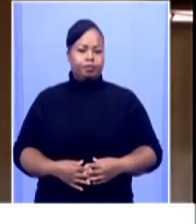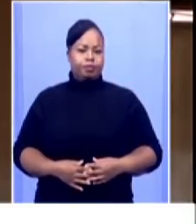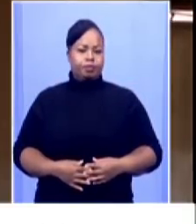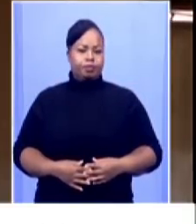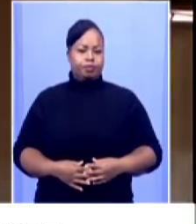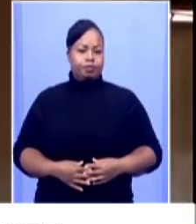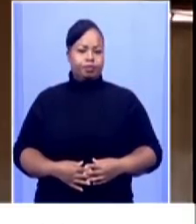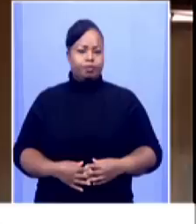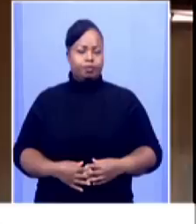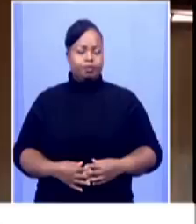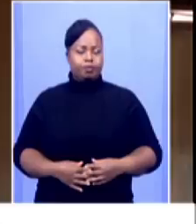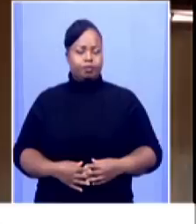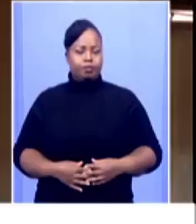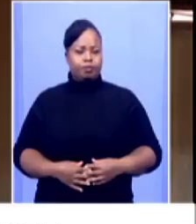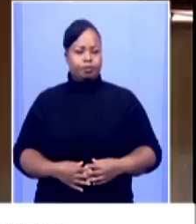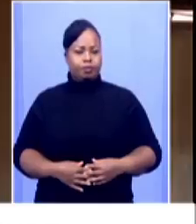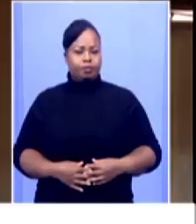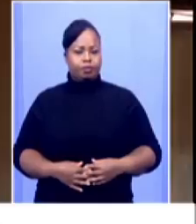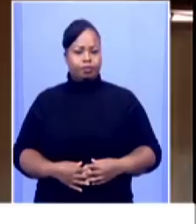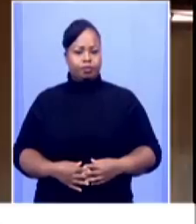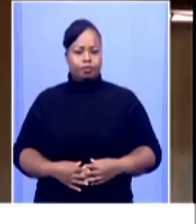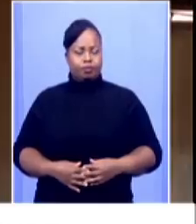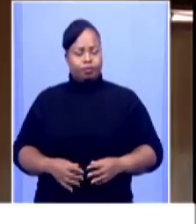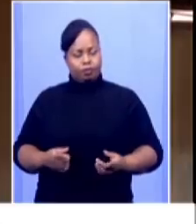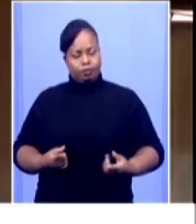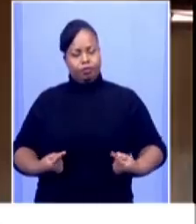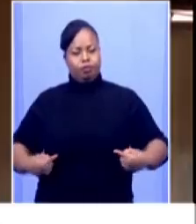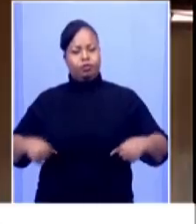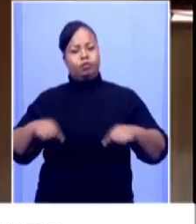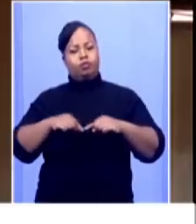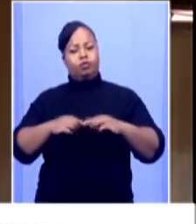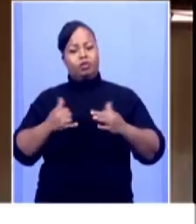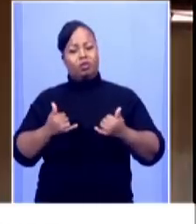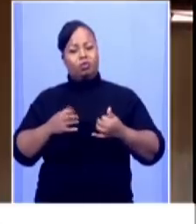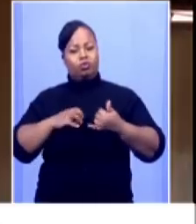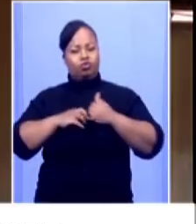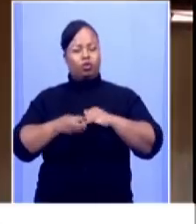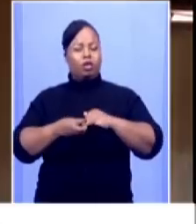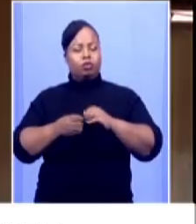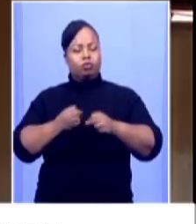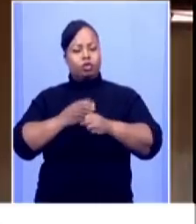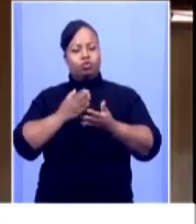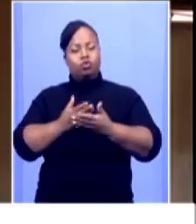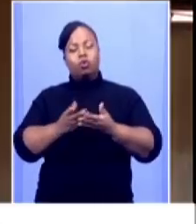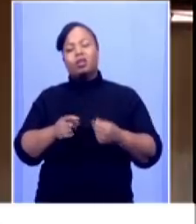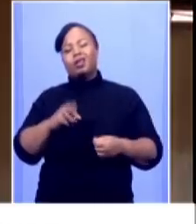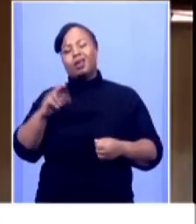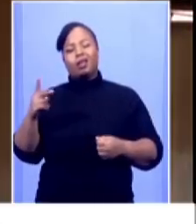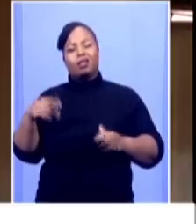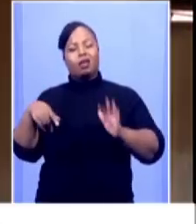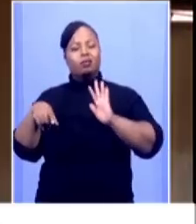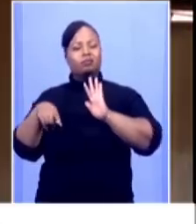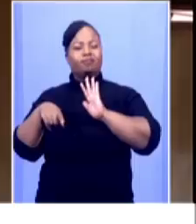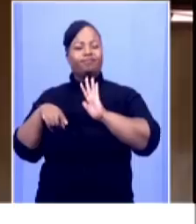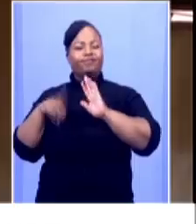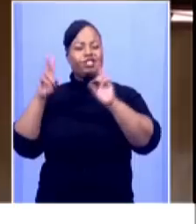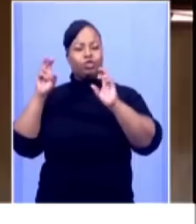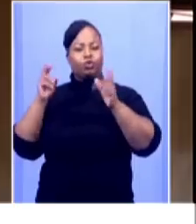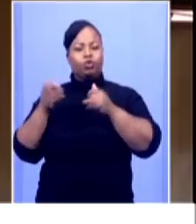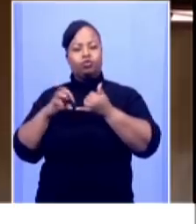in an attempt to get all these collateral issues out of the way, as well